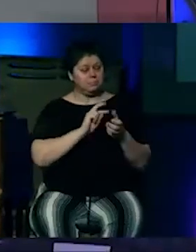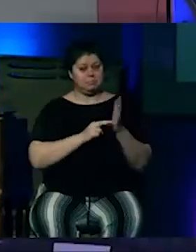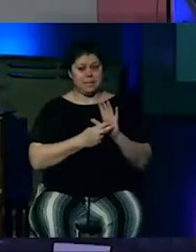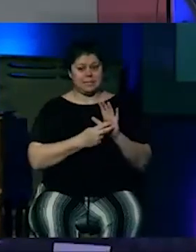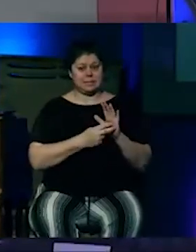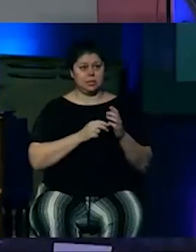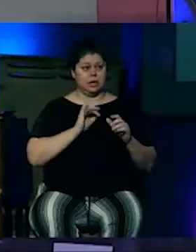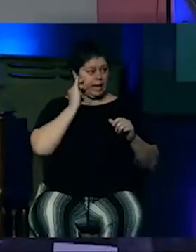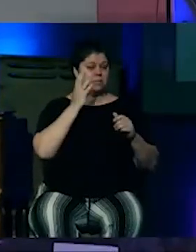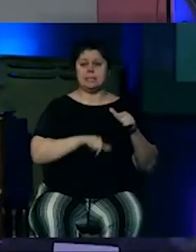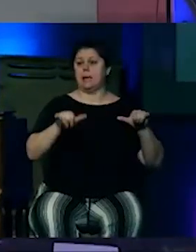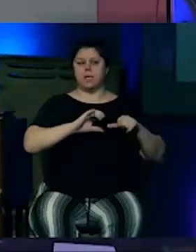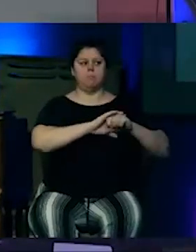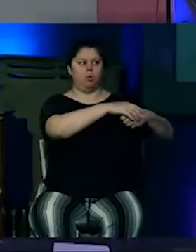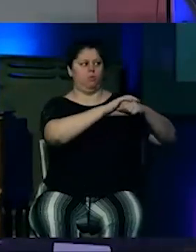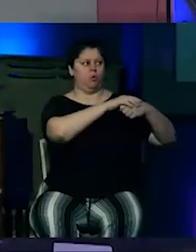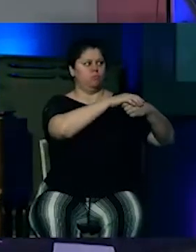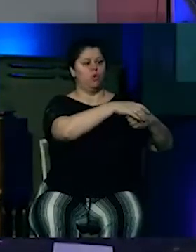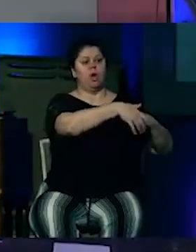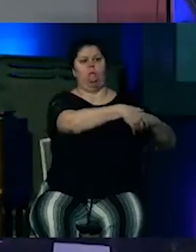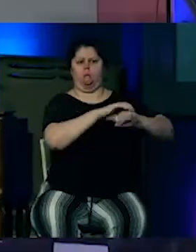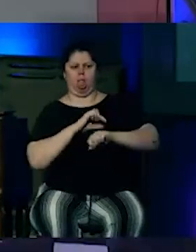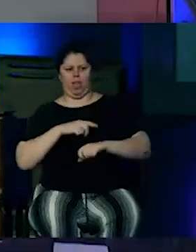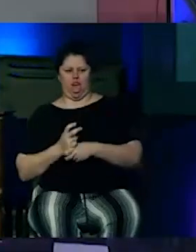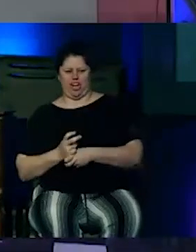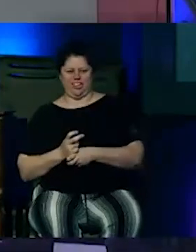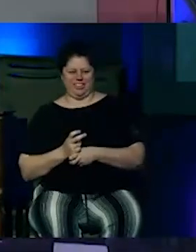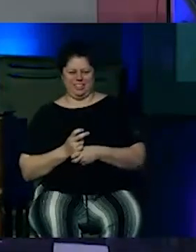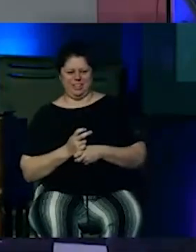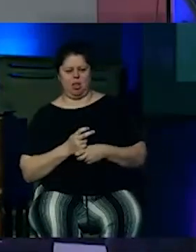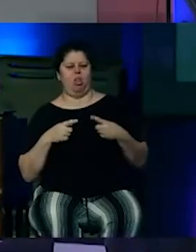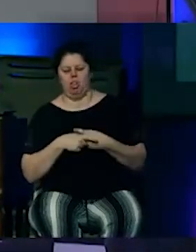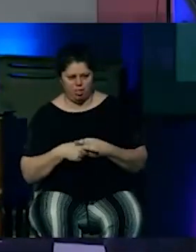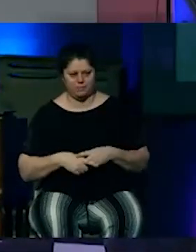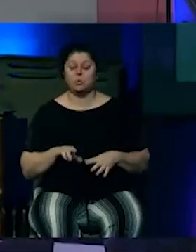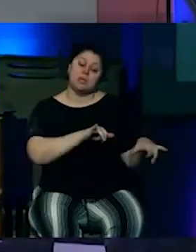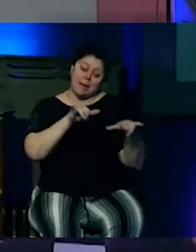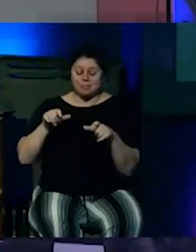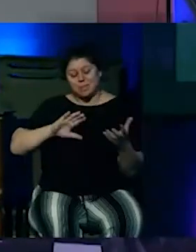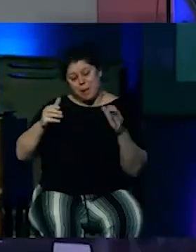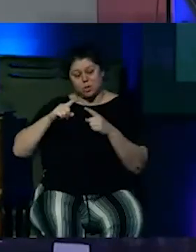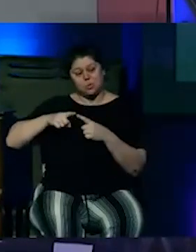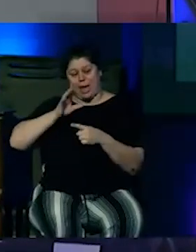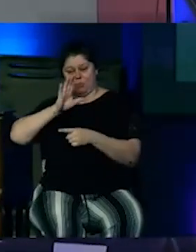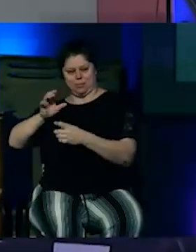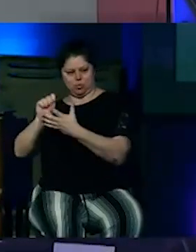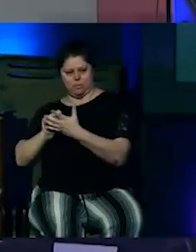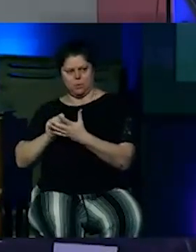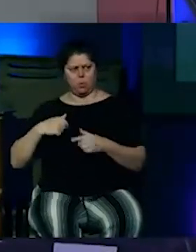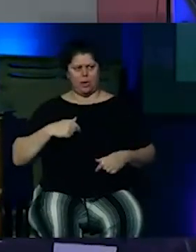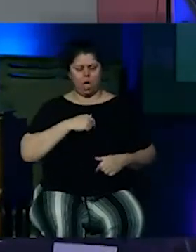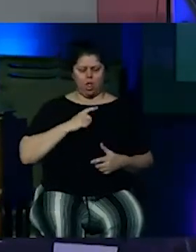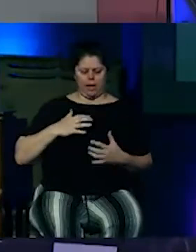you to move in other ways too. And she compares this to the heterosexual script. we have to contort our